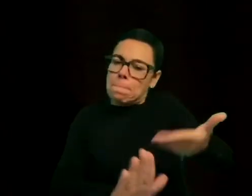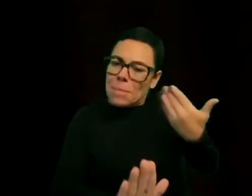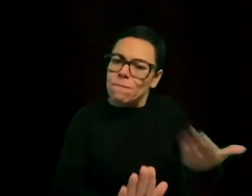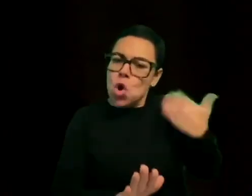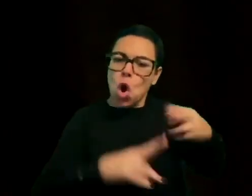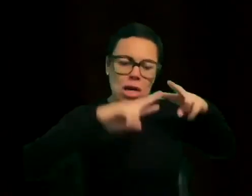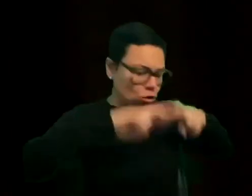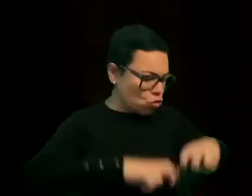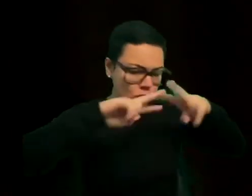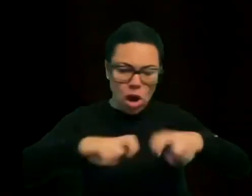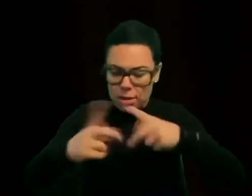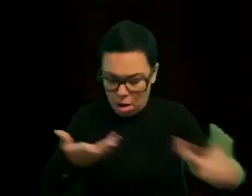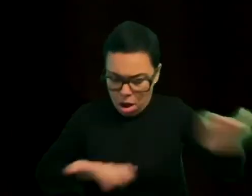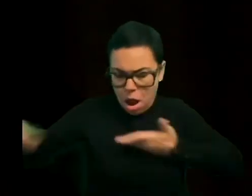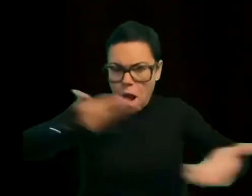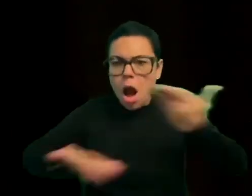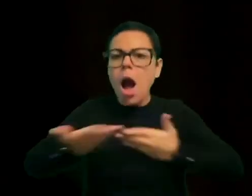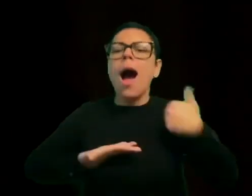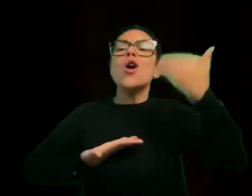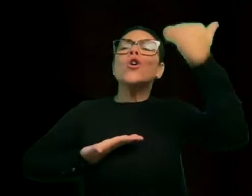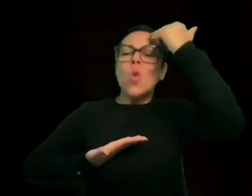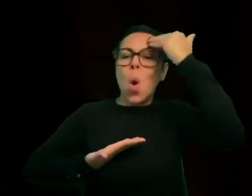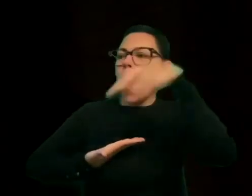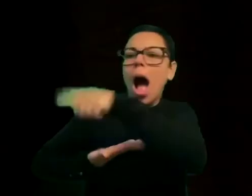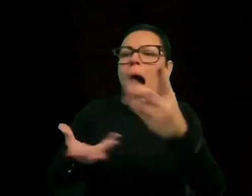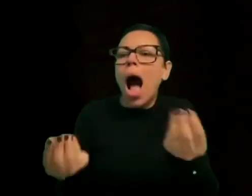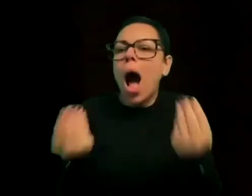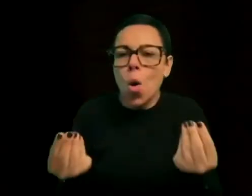have a broader kind of uptake of